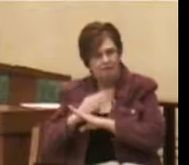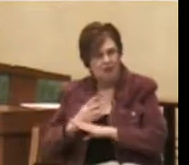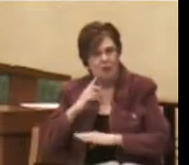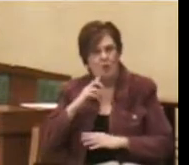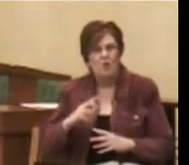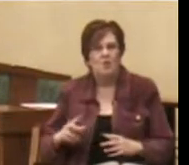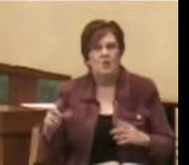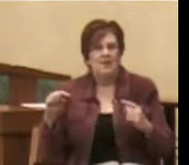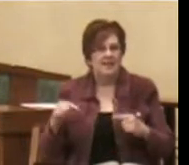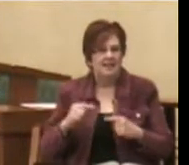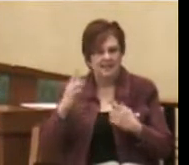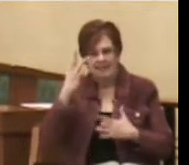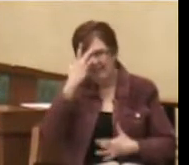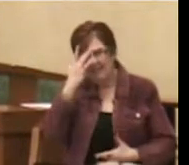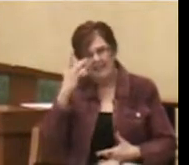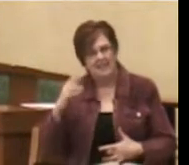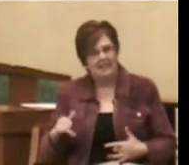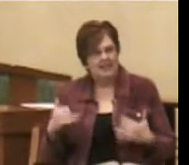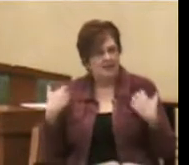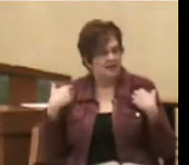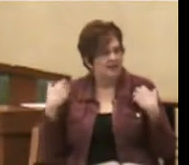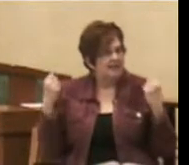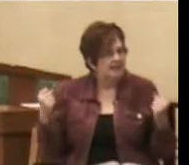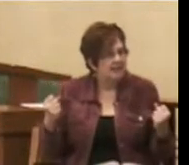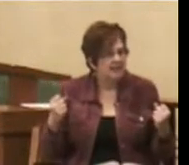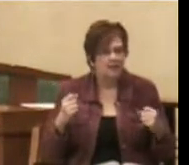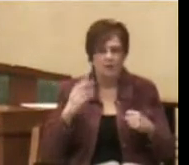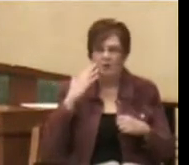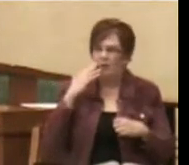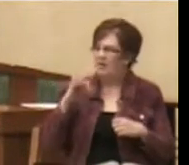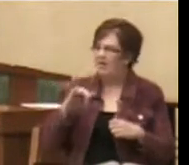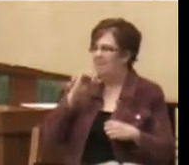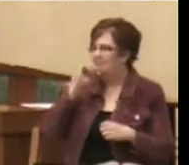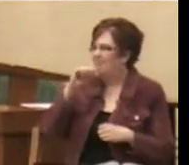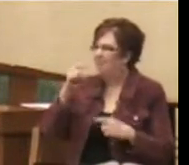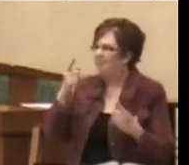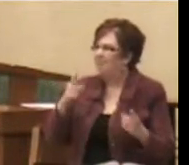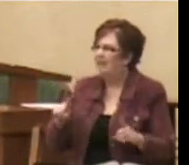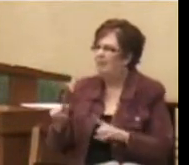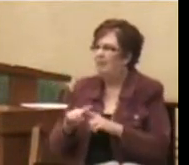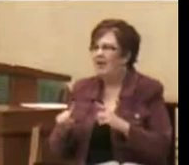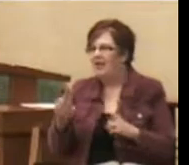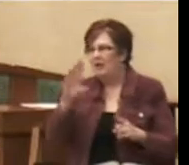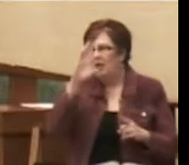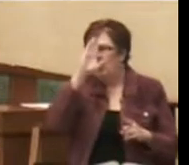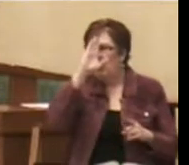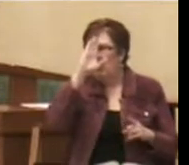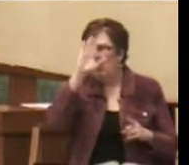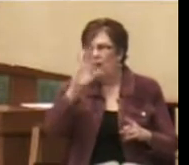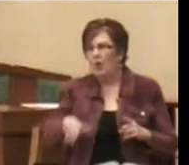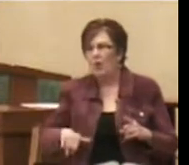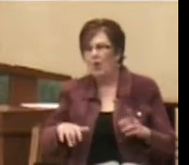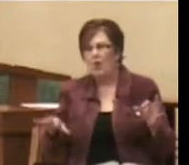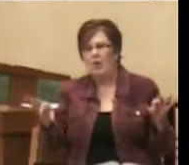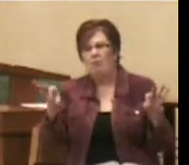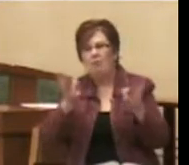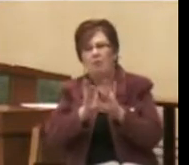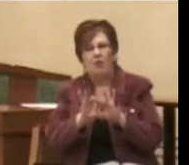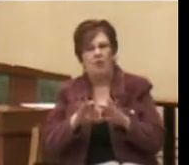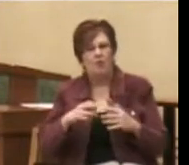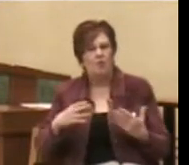could be healed. We know that not to be the case. However, we know this important truth as